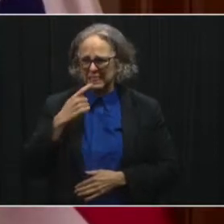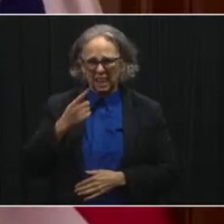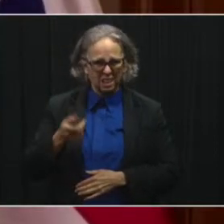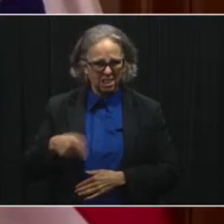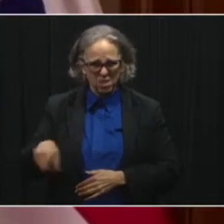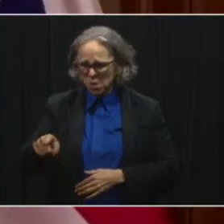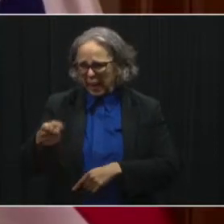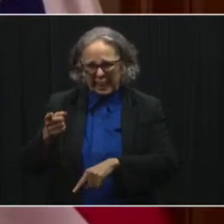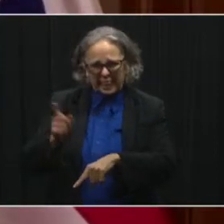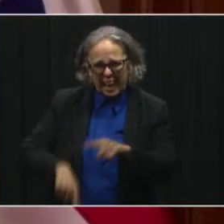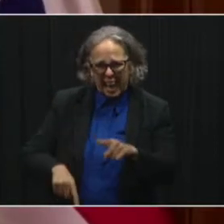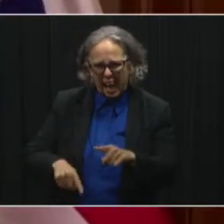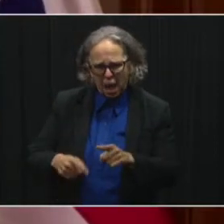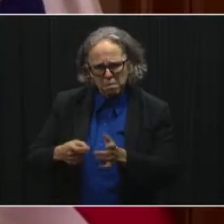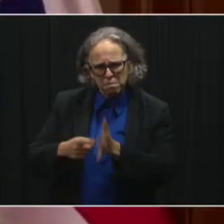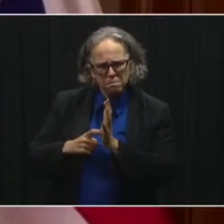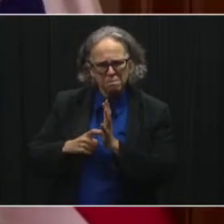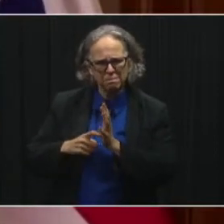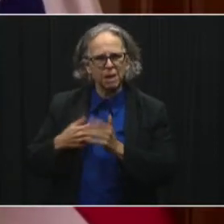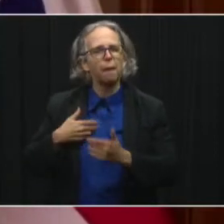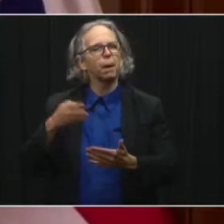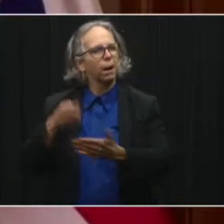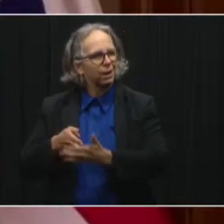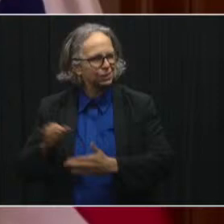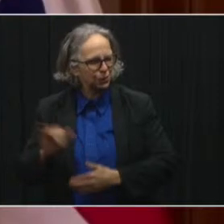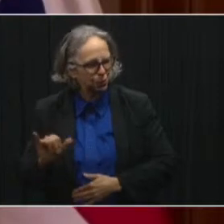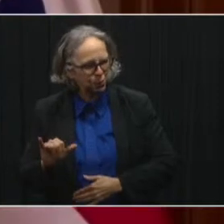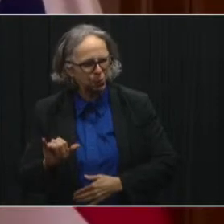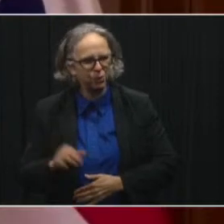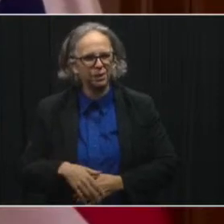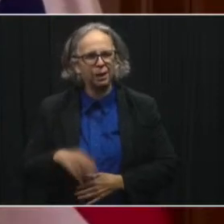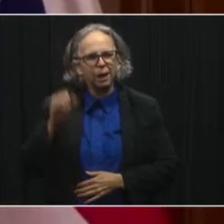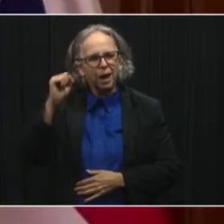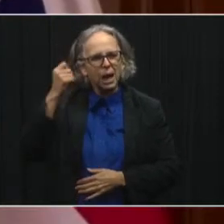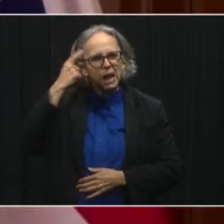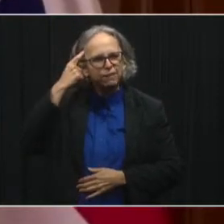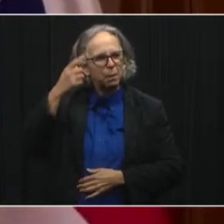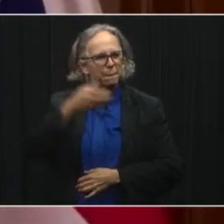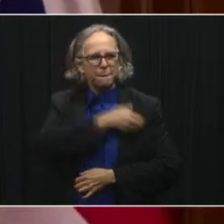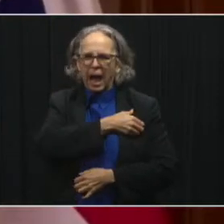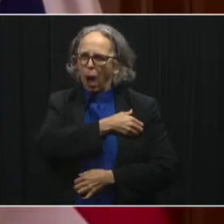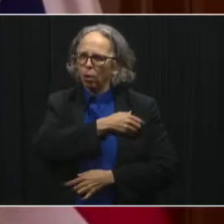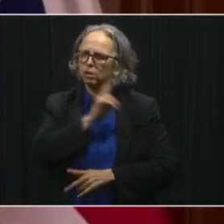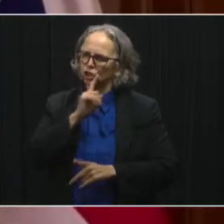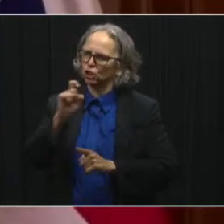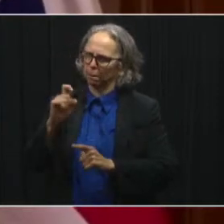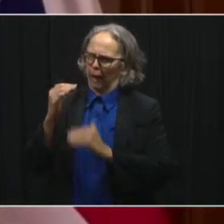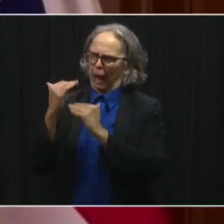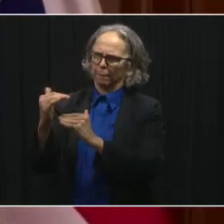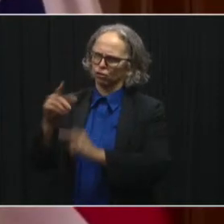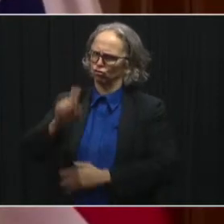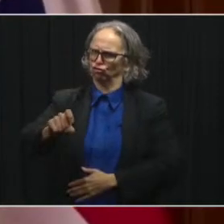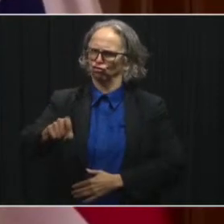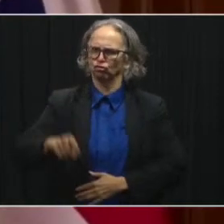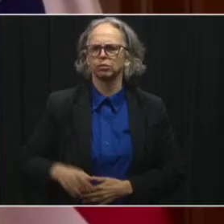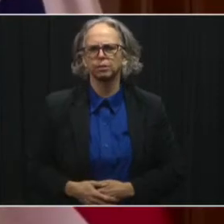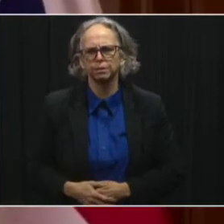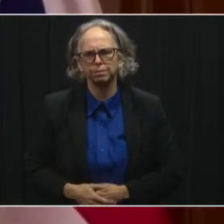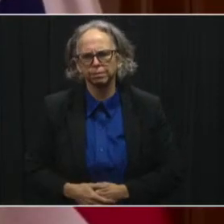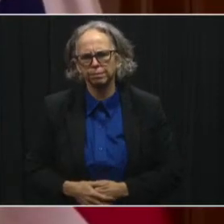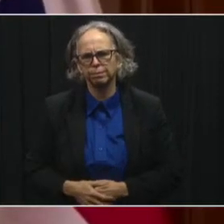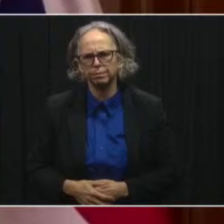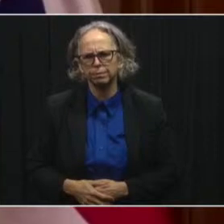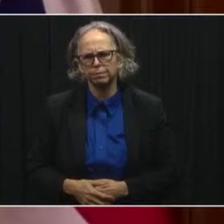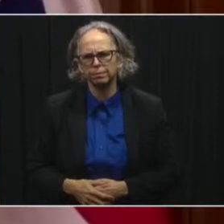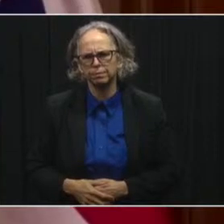vaccinated. I think there's a limit to where government should go. There's a limit to what the state government should be doing. We should